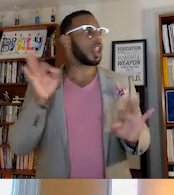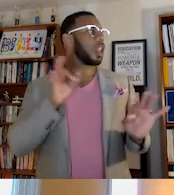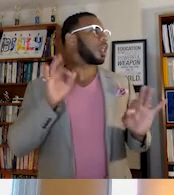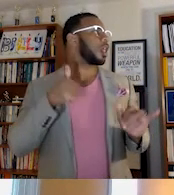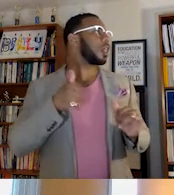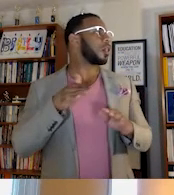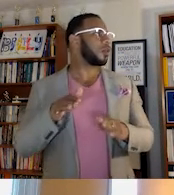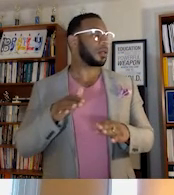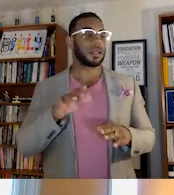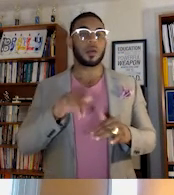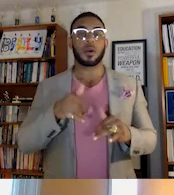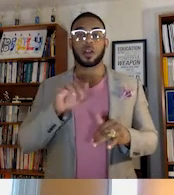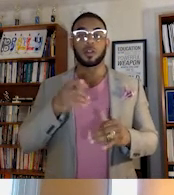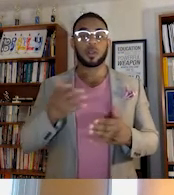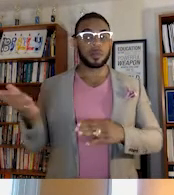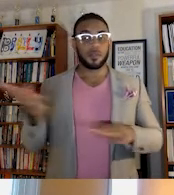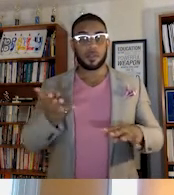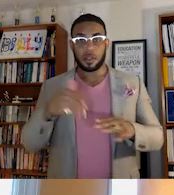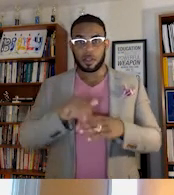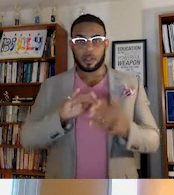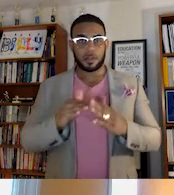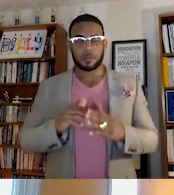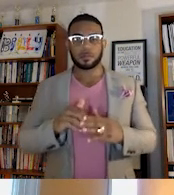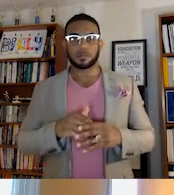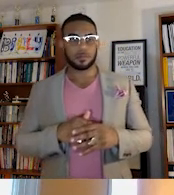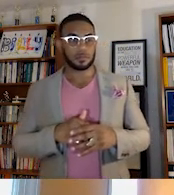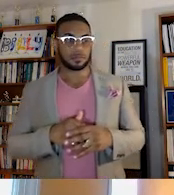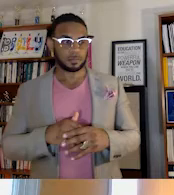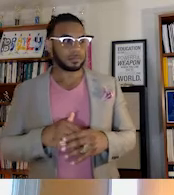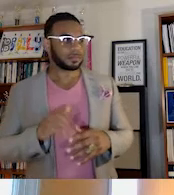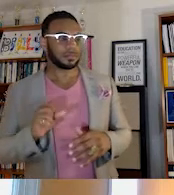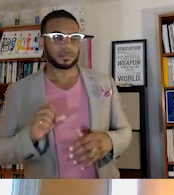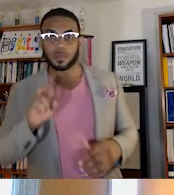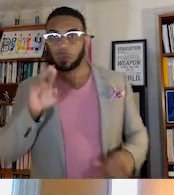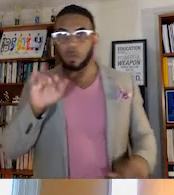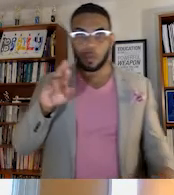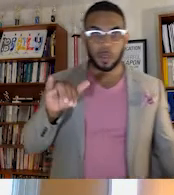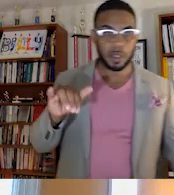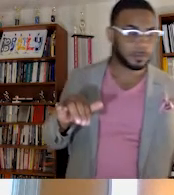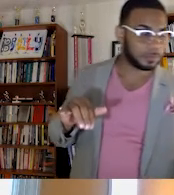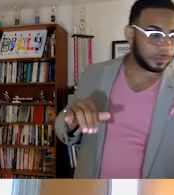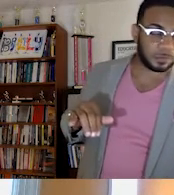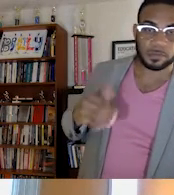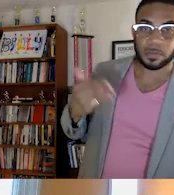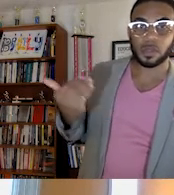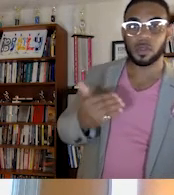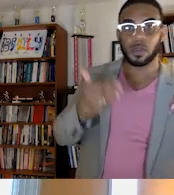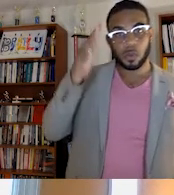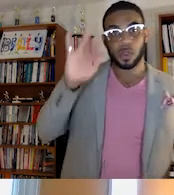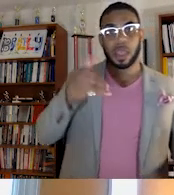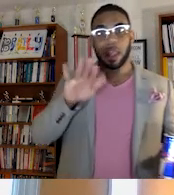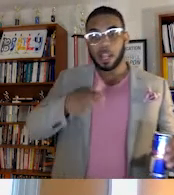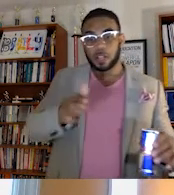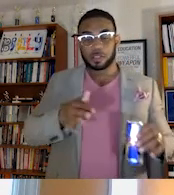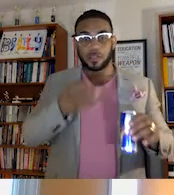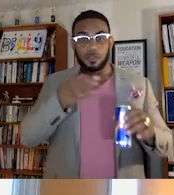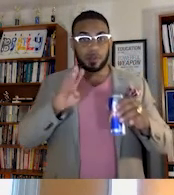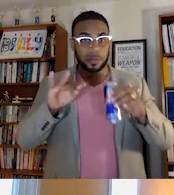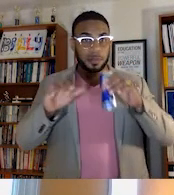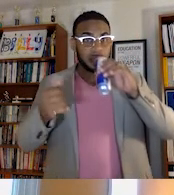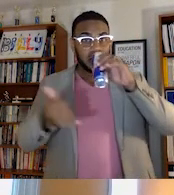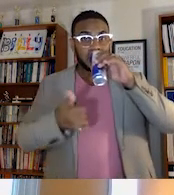while drugs were being funneled into community. Pookie and Ray Ray knew how to make a